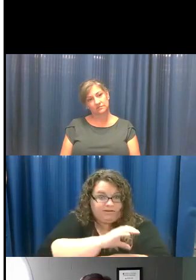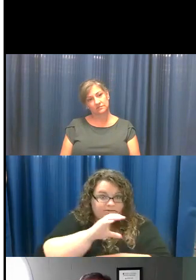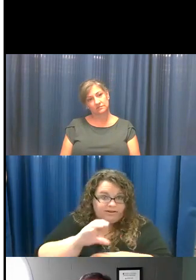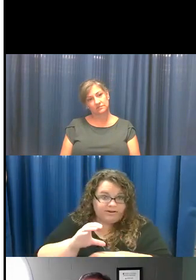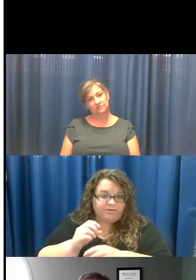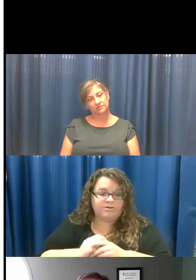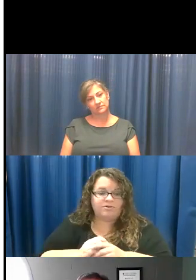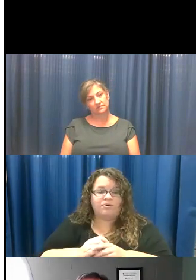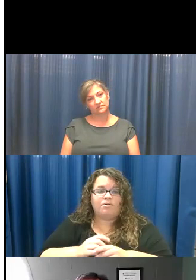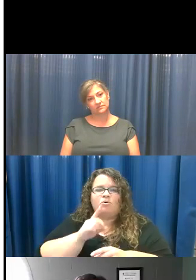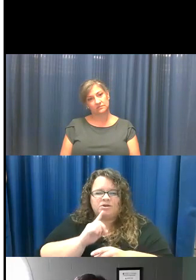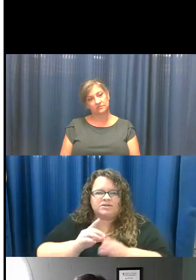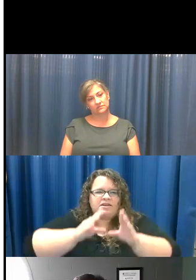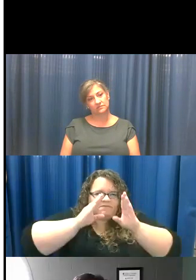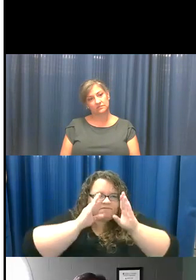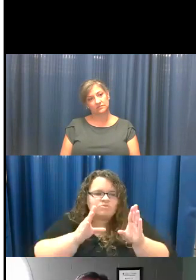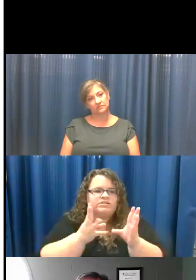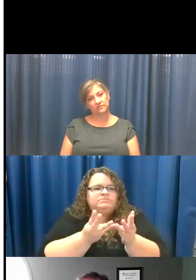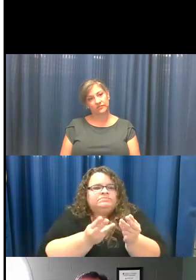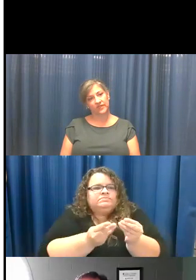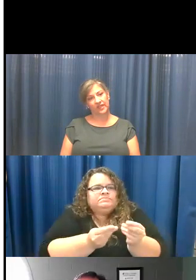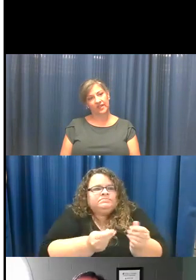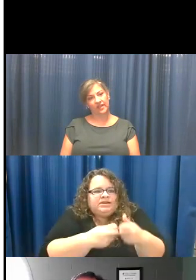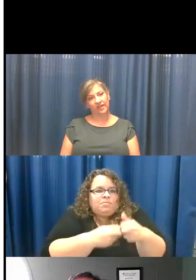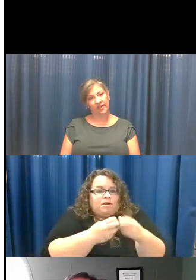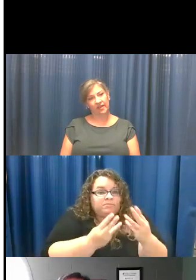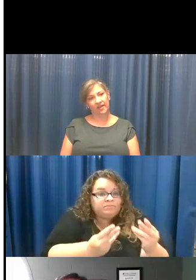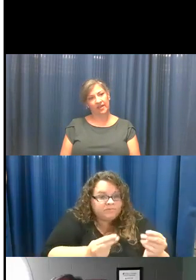on de-escalation techniques.